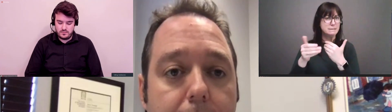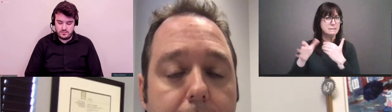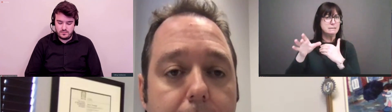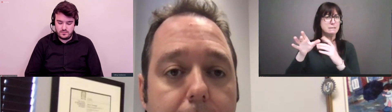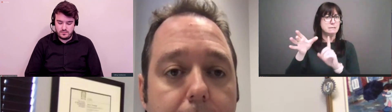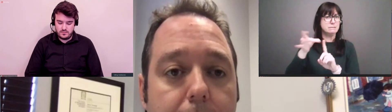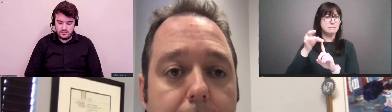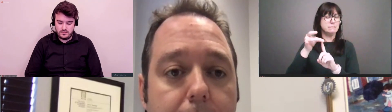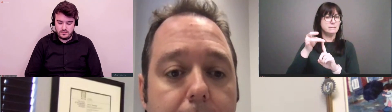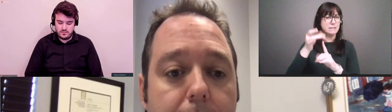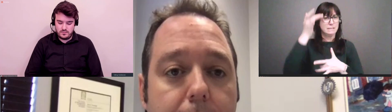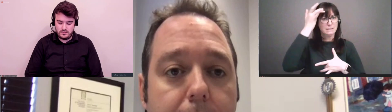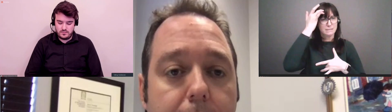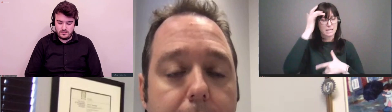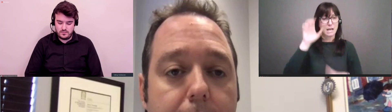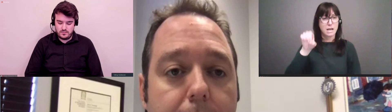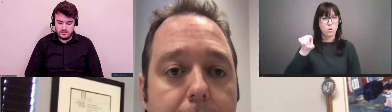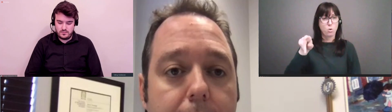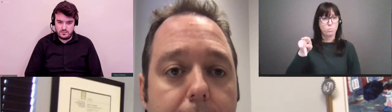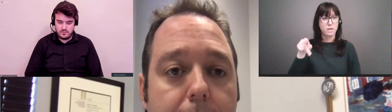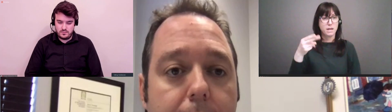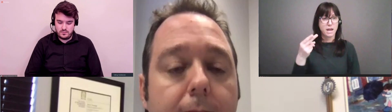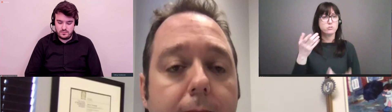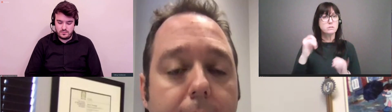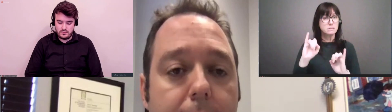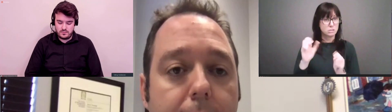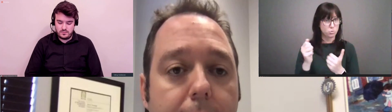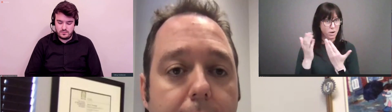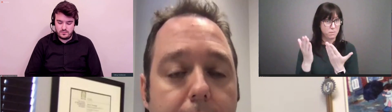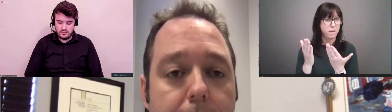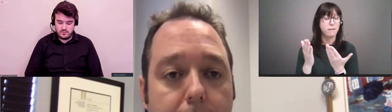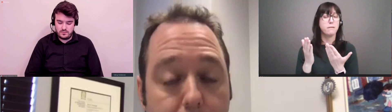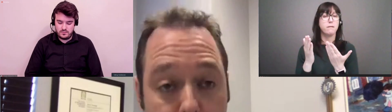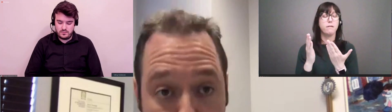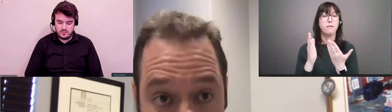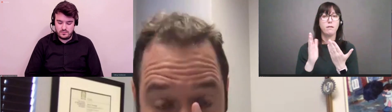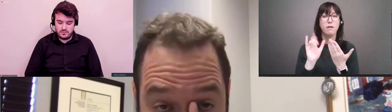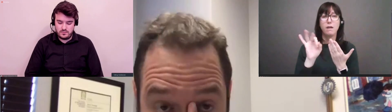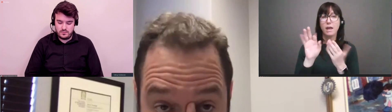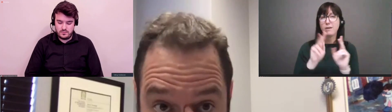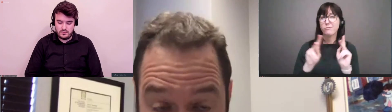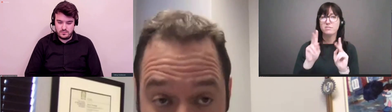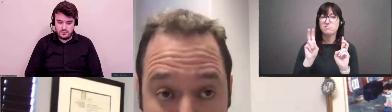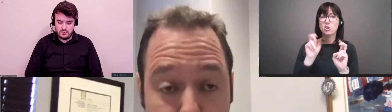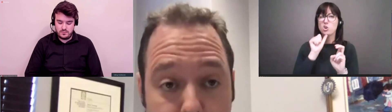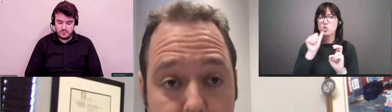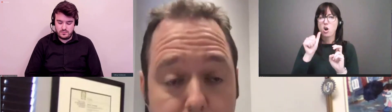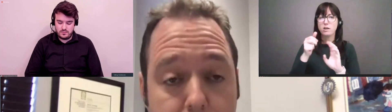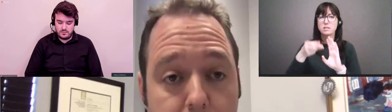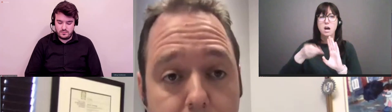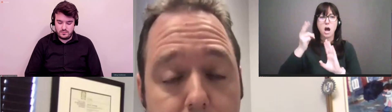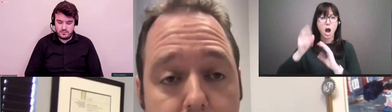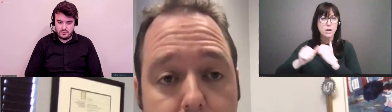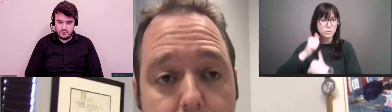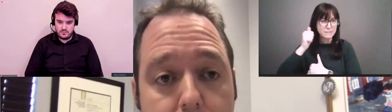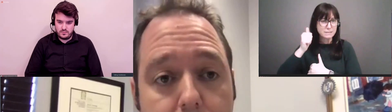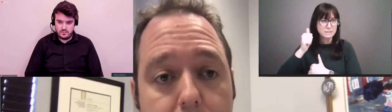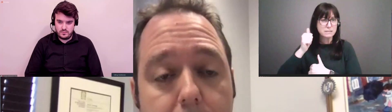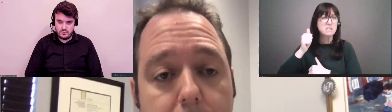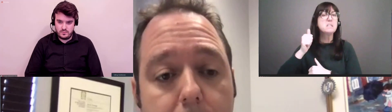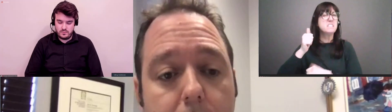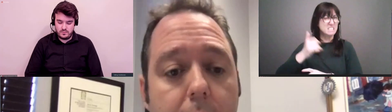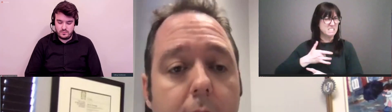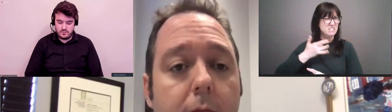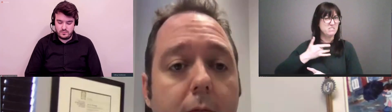is still recommending that people who are, let's say, not high risk, who are experiencing some symptoms, should